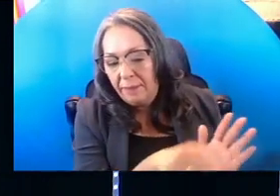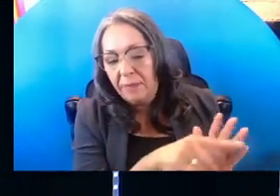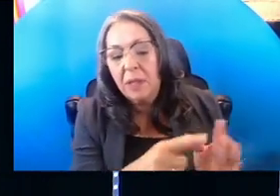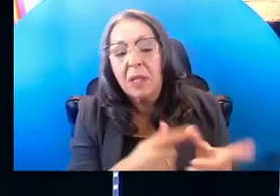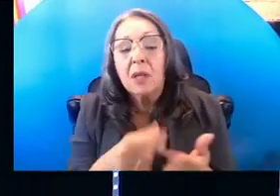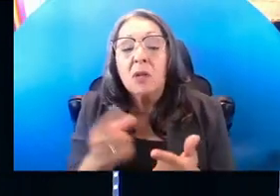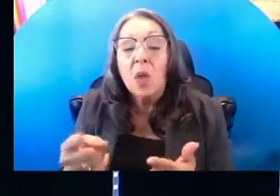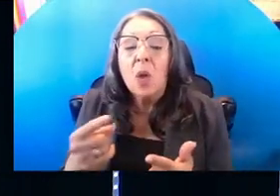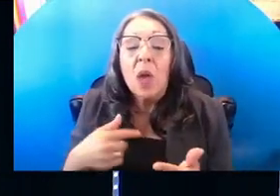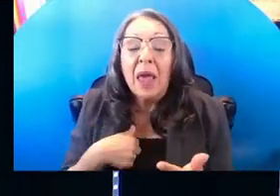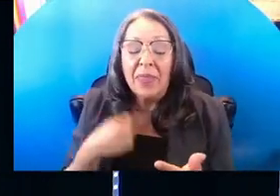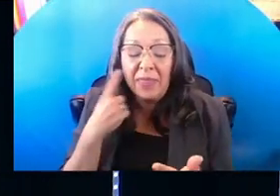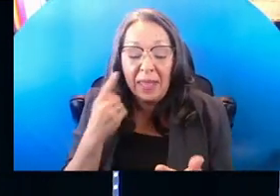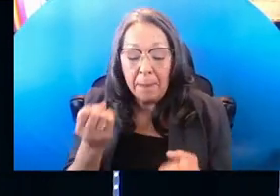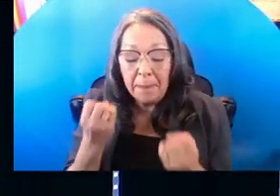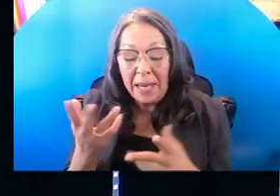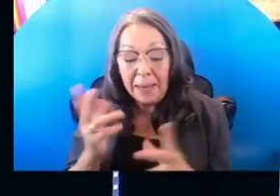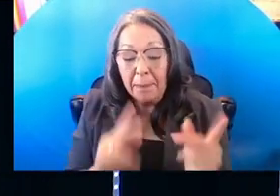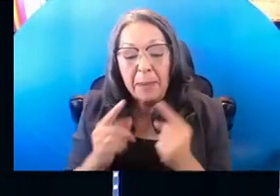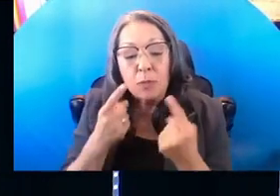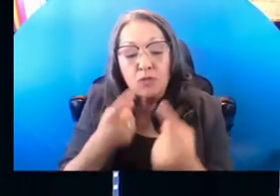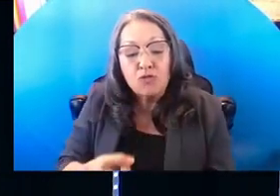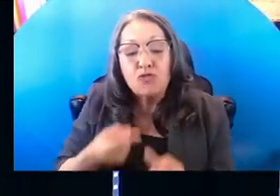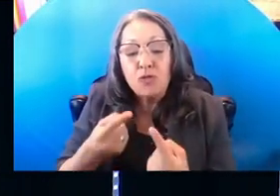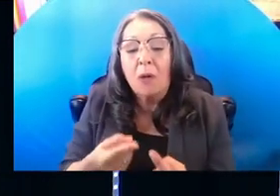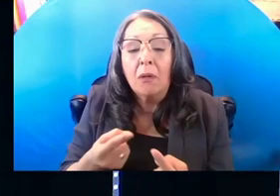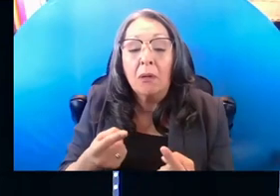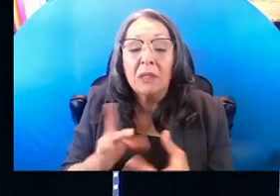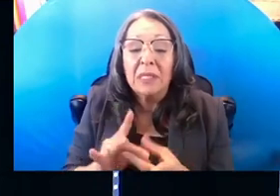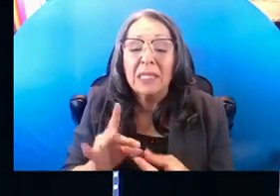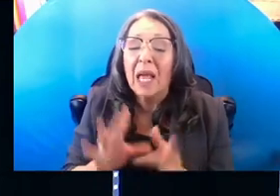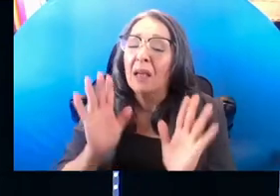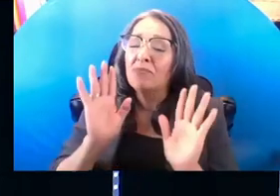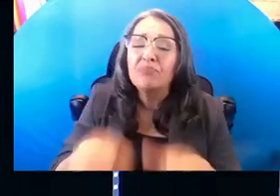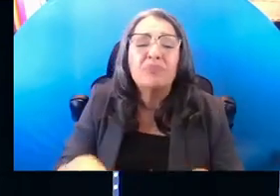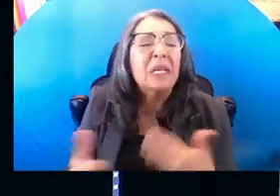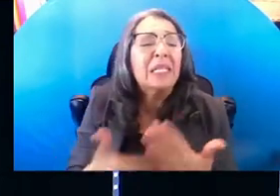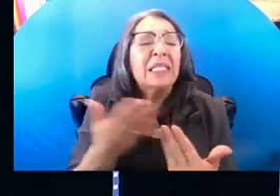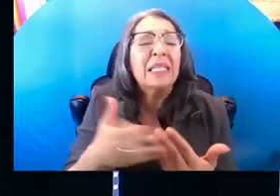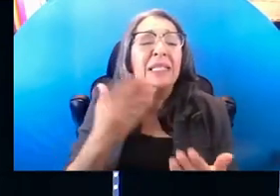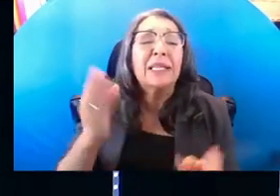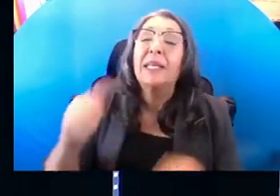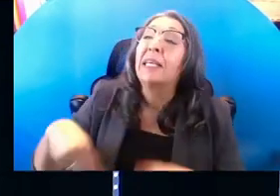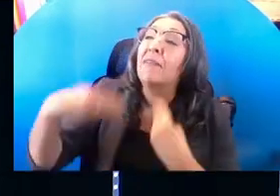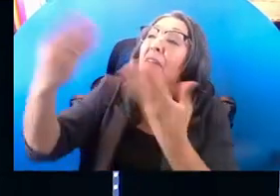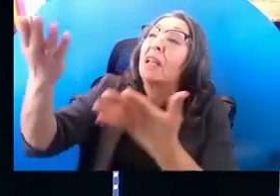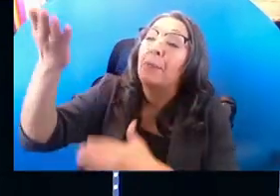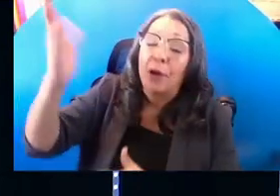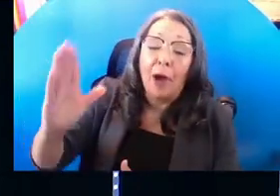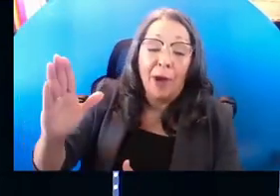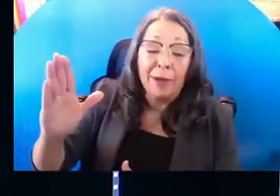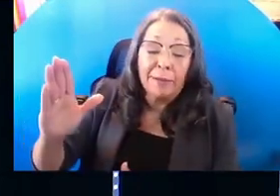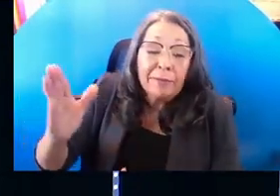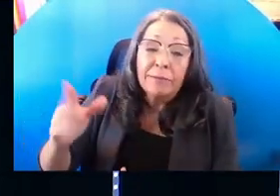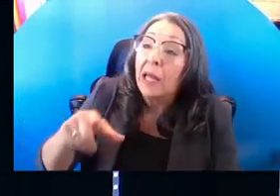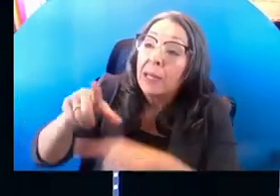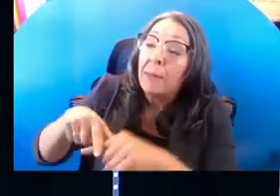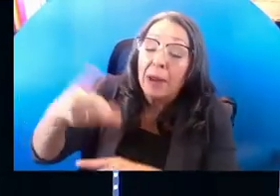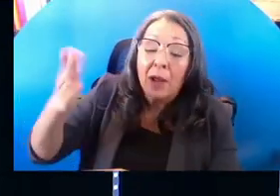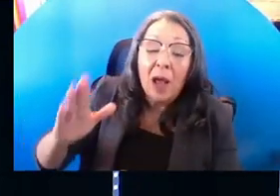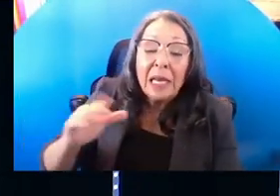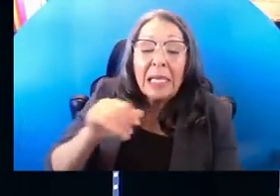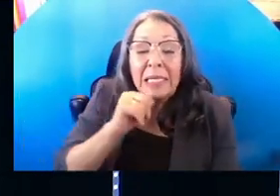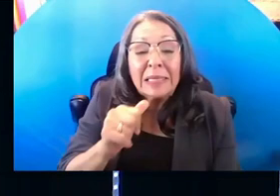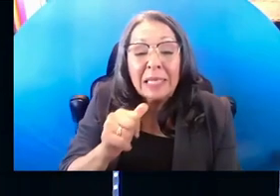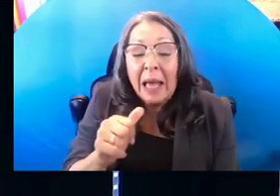think we struggle with. Like, it's easy to say, hey, oh, you just got to rely on God, man. Just give it to God. And it's like, I get that that just is like, all right, it's not as easy